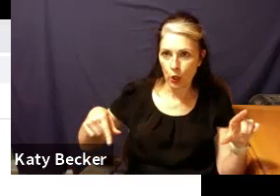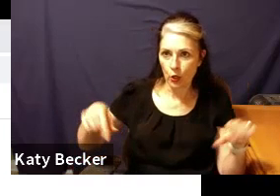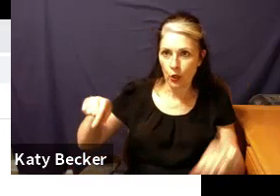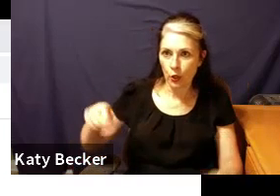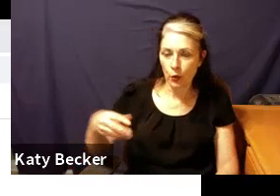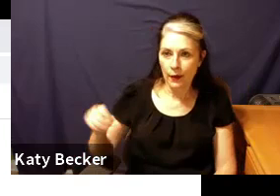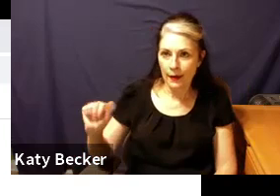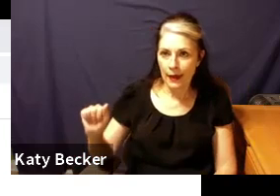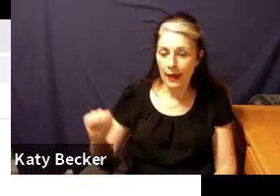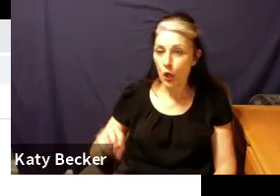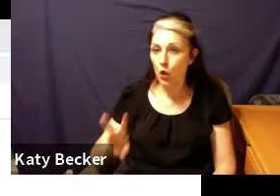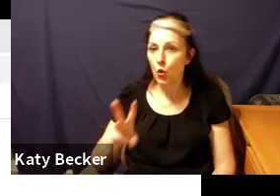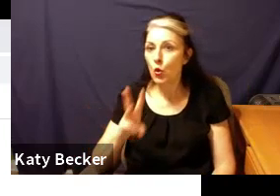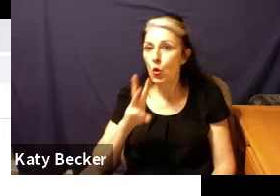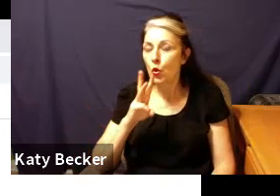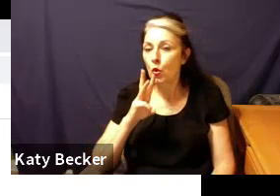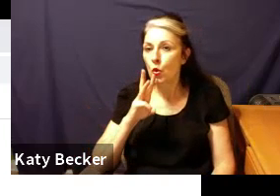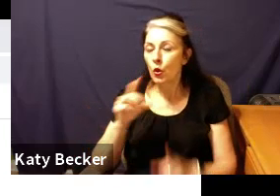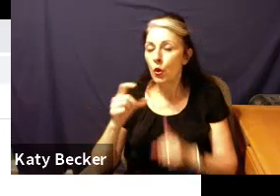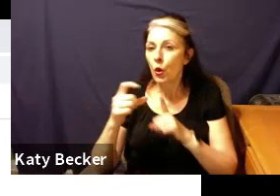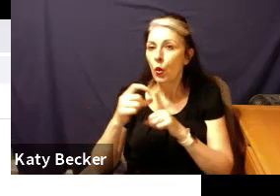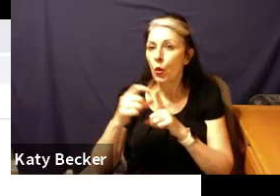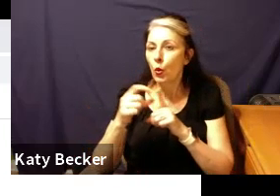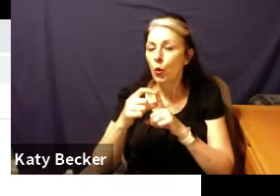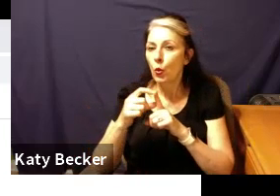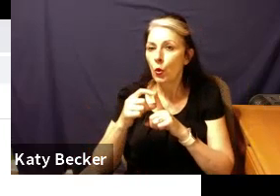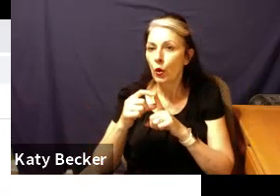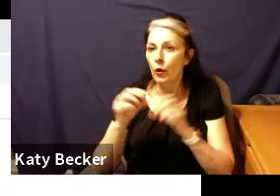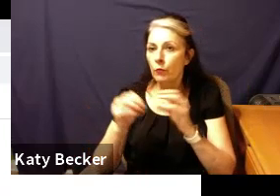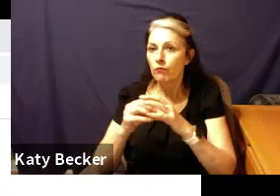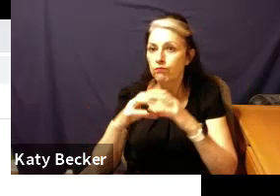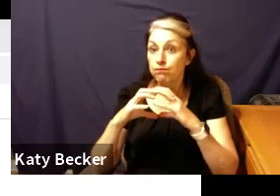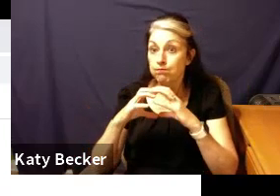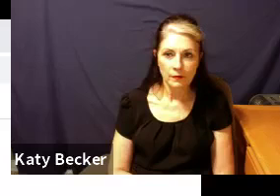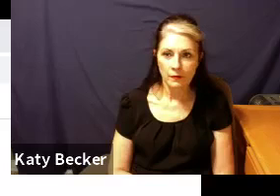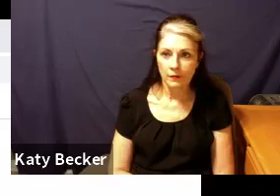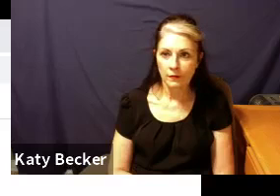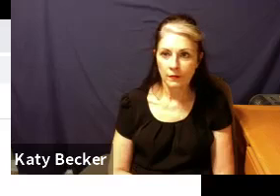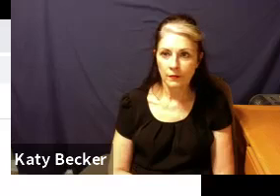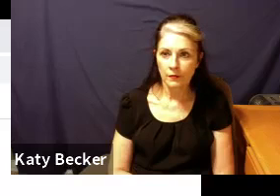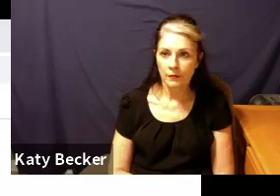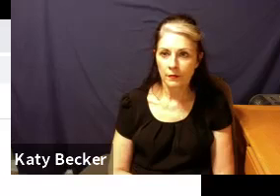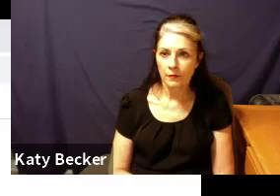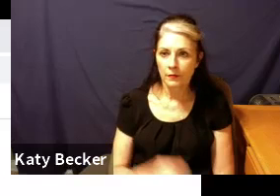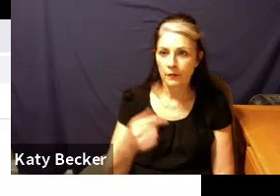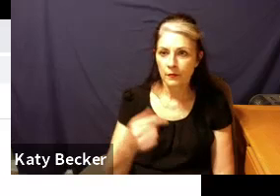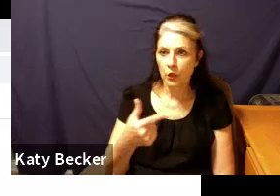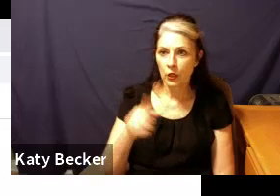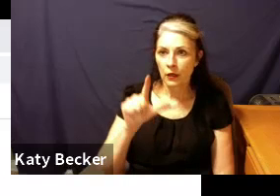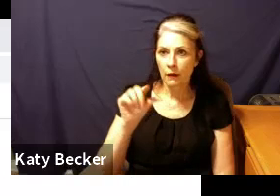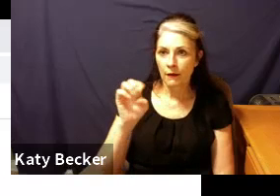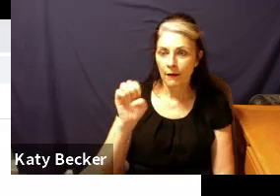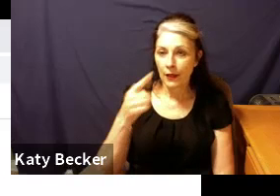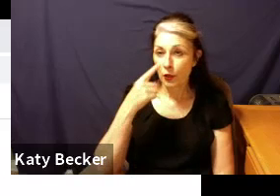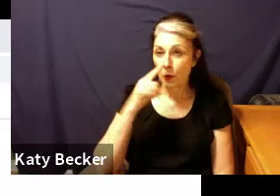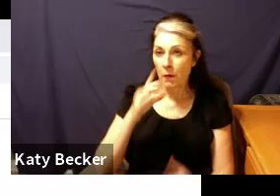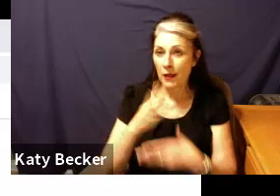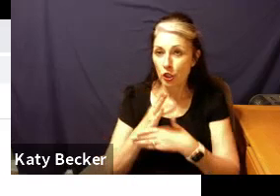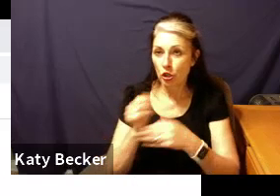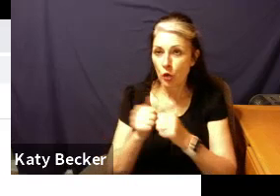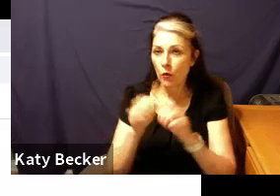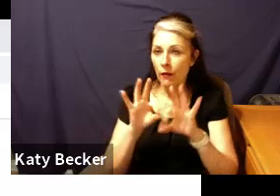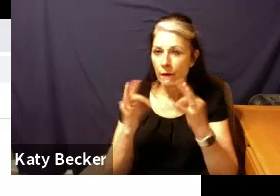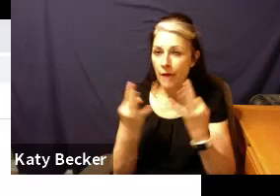word bubble, and we will be happy to answer those questions. Glay, would you mind just sharing with